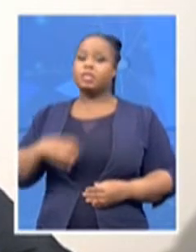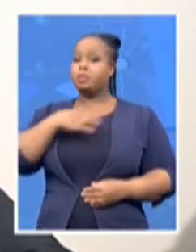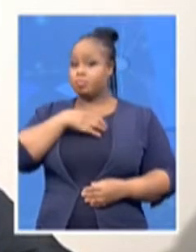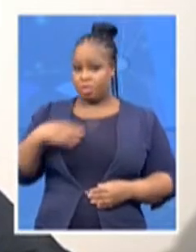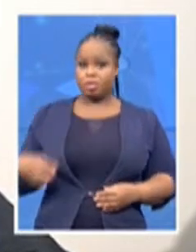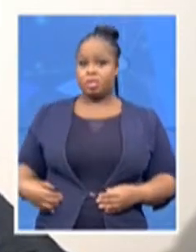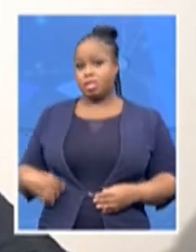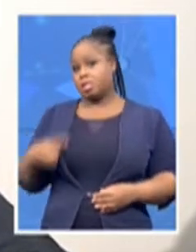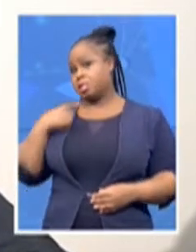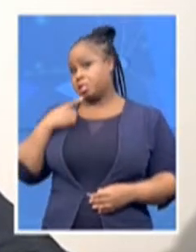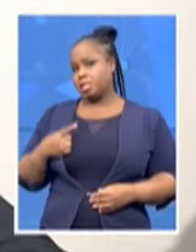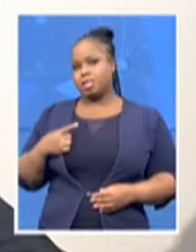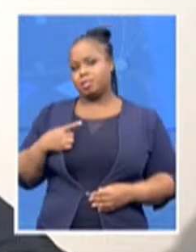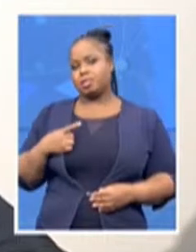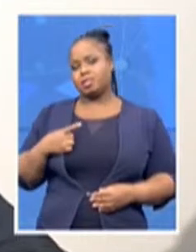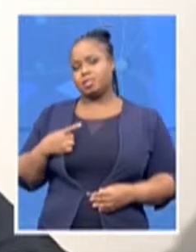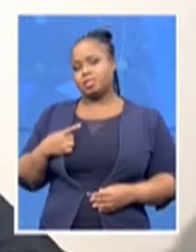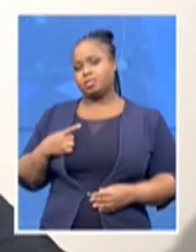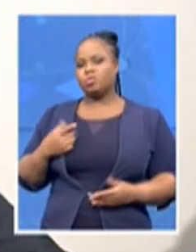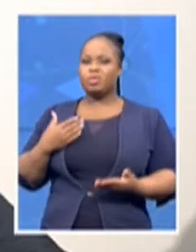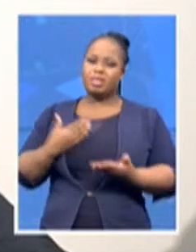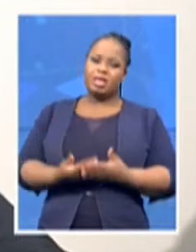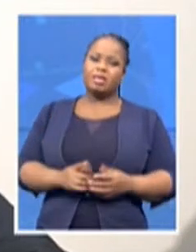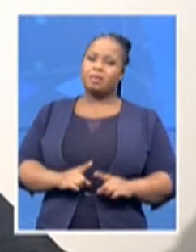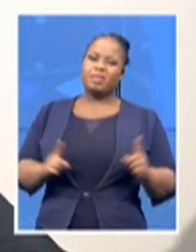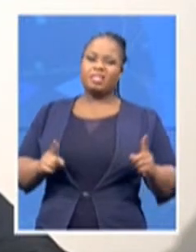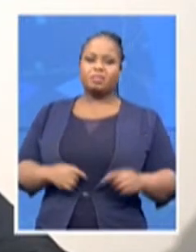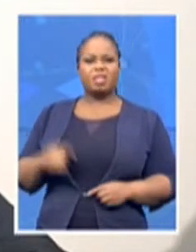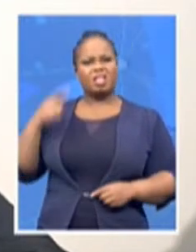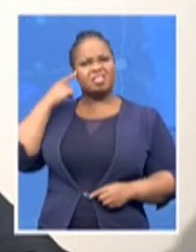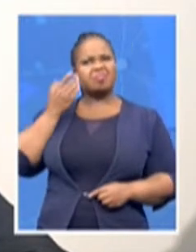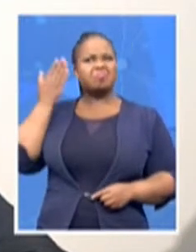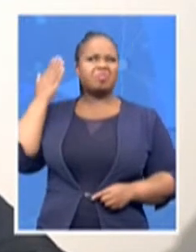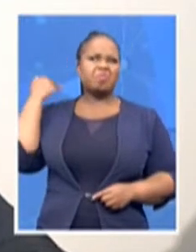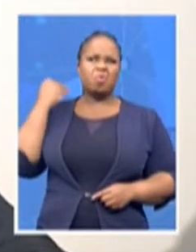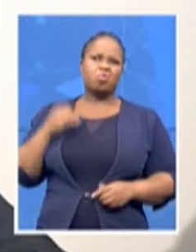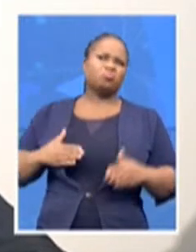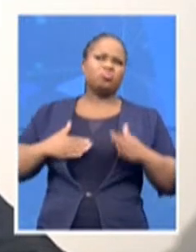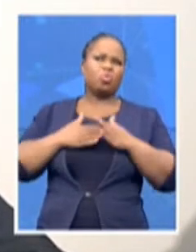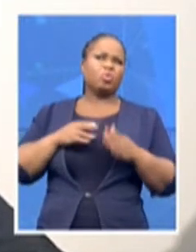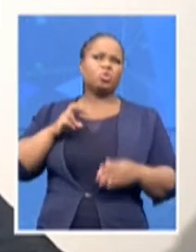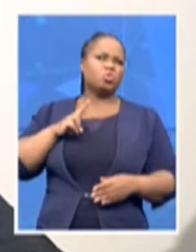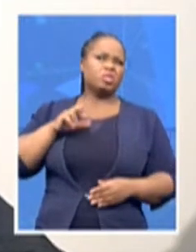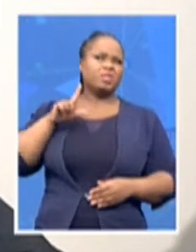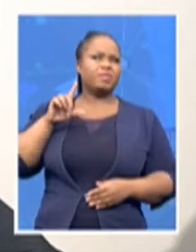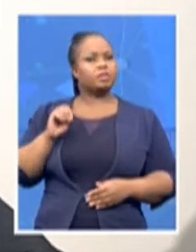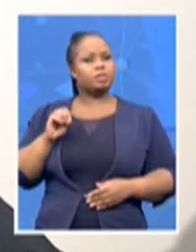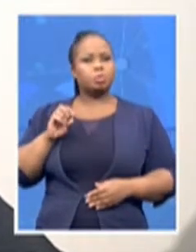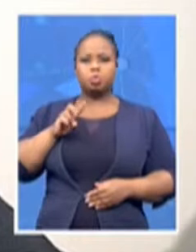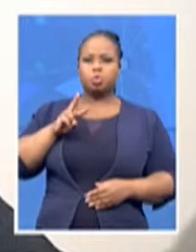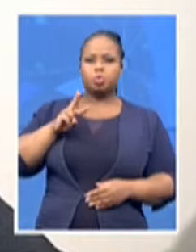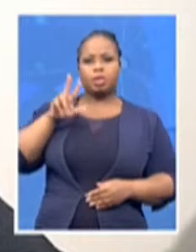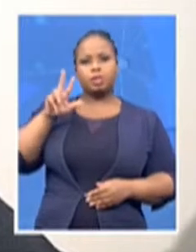best, I think we reached up to 270, 280. So we still have a lot of work to do.